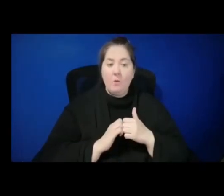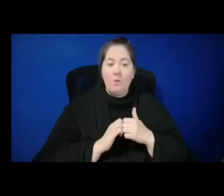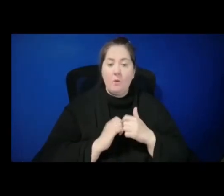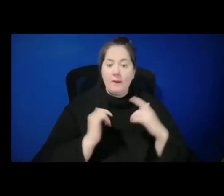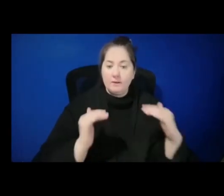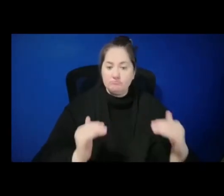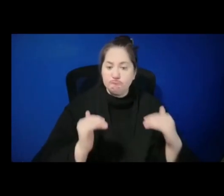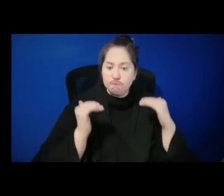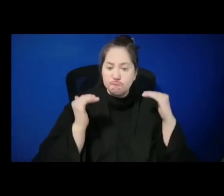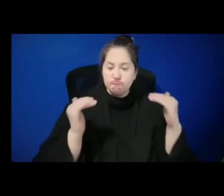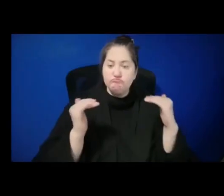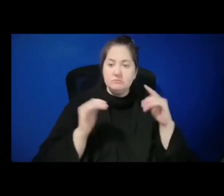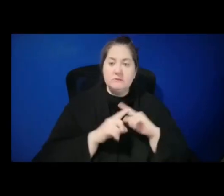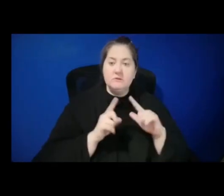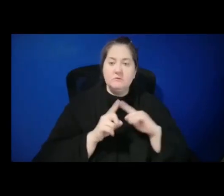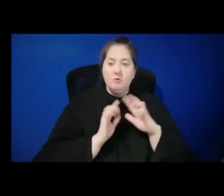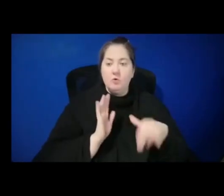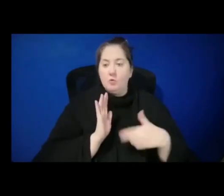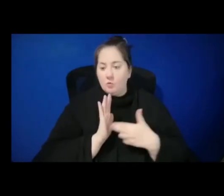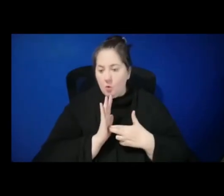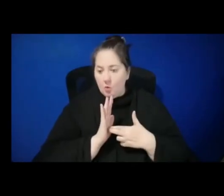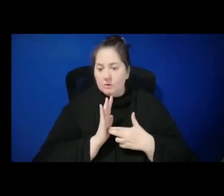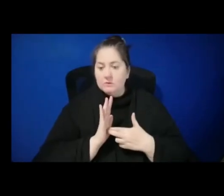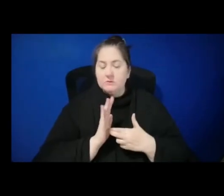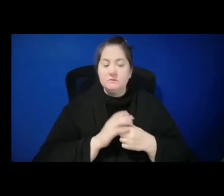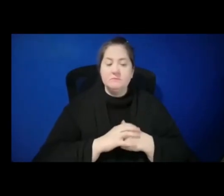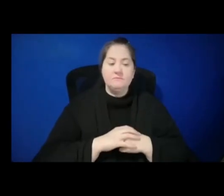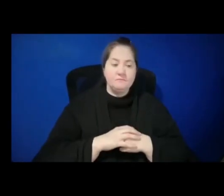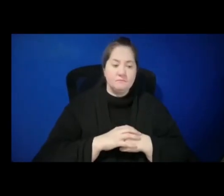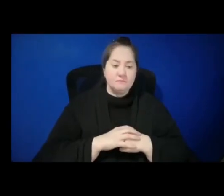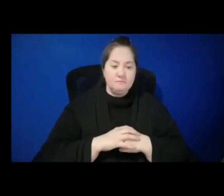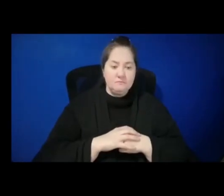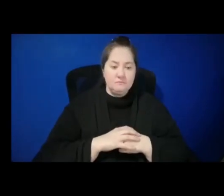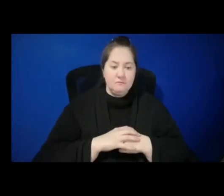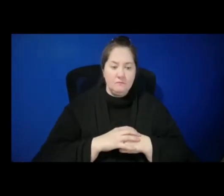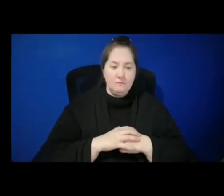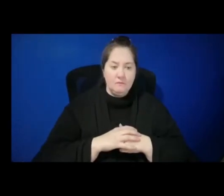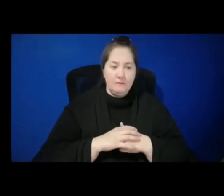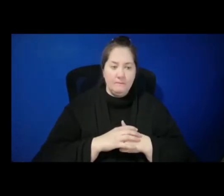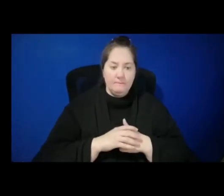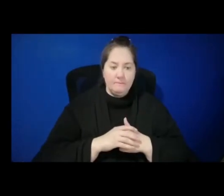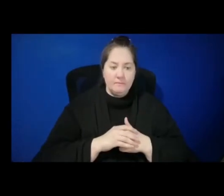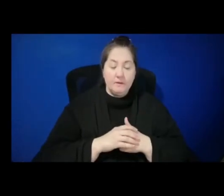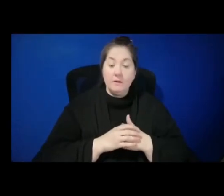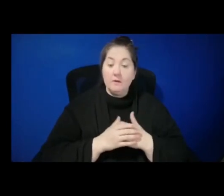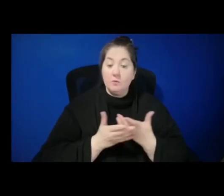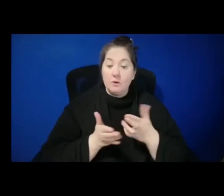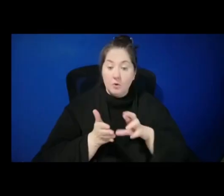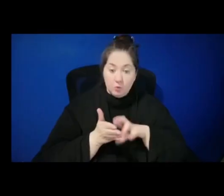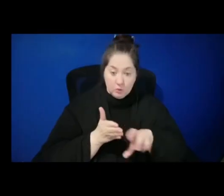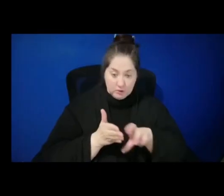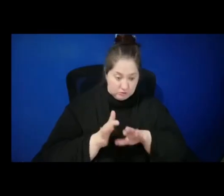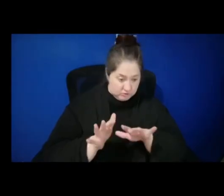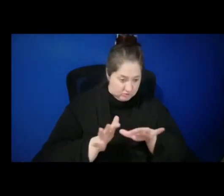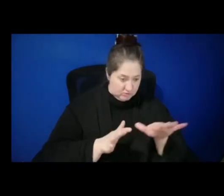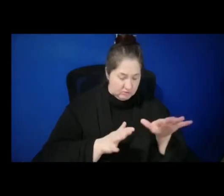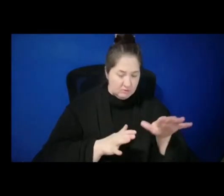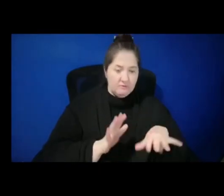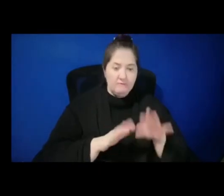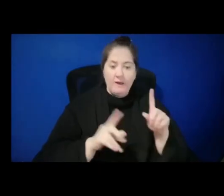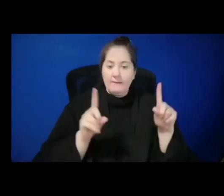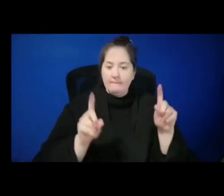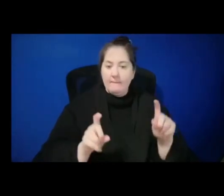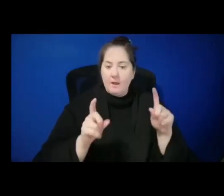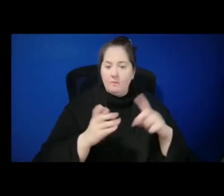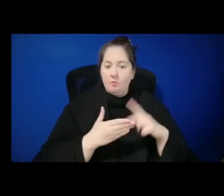into the different roles that there are. And part of researching all that came up the pilot